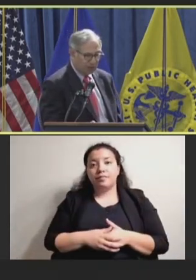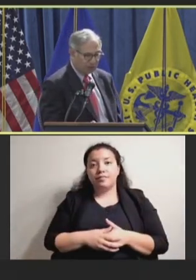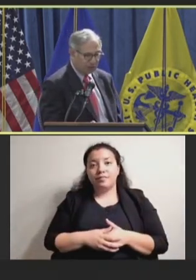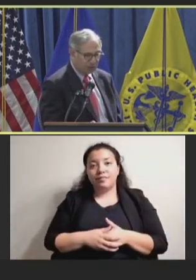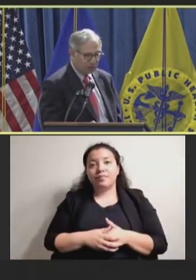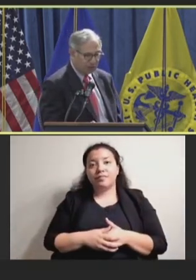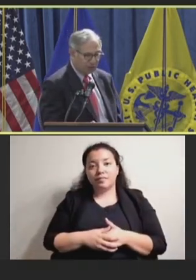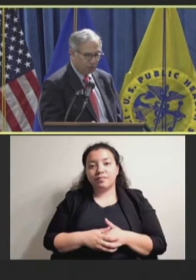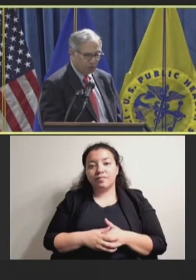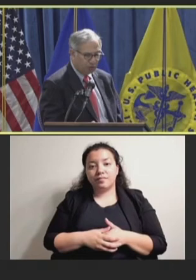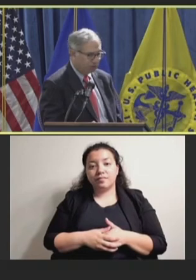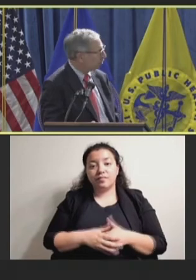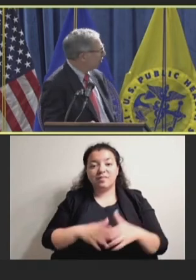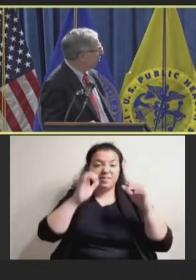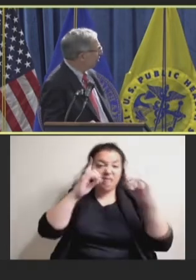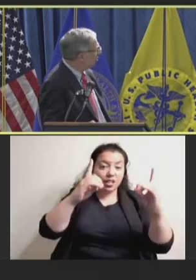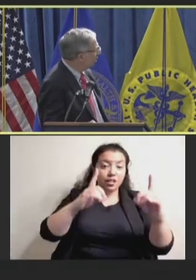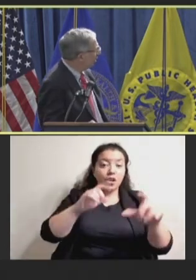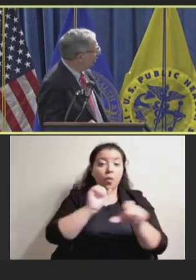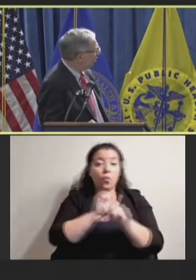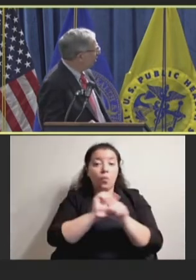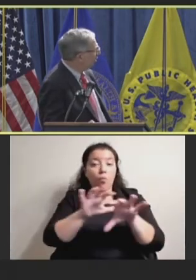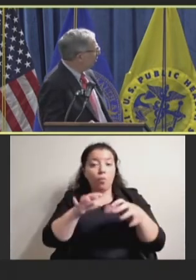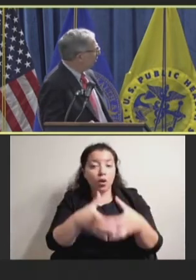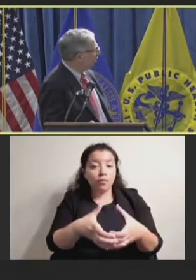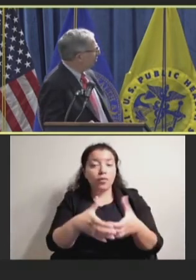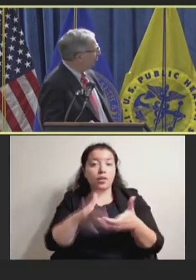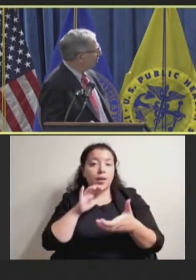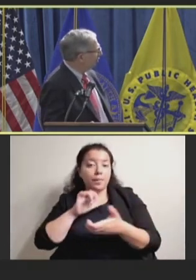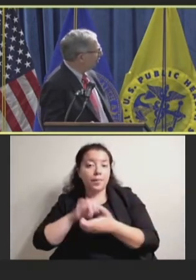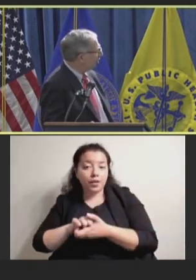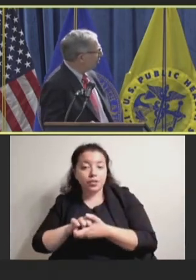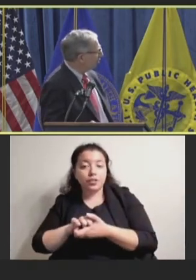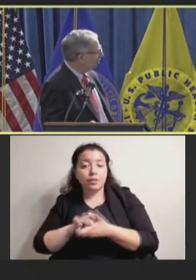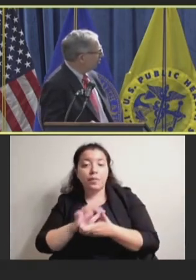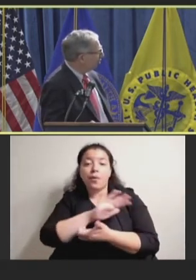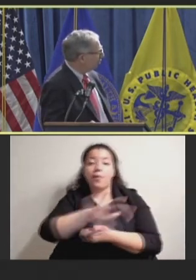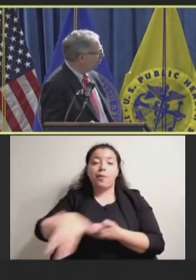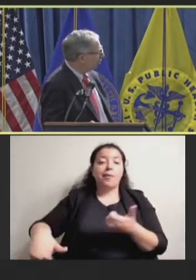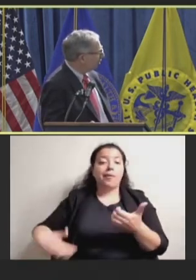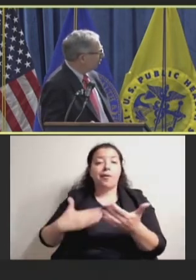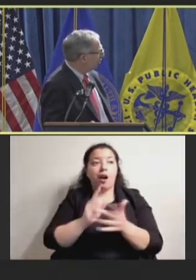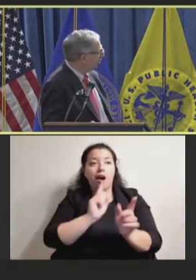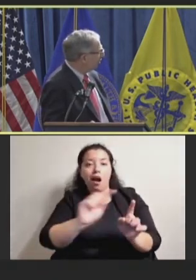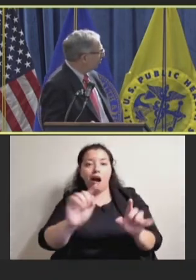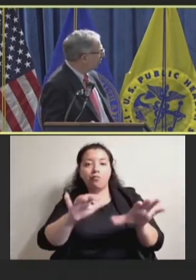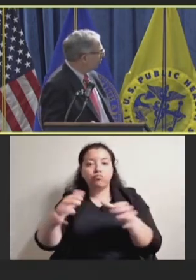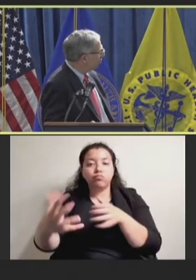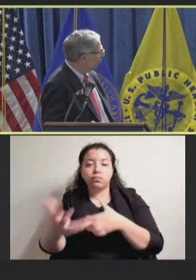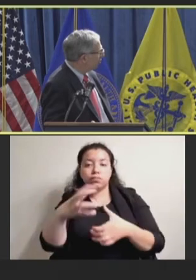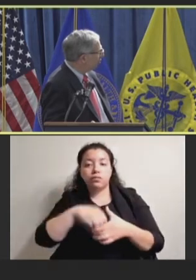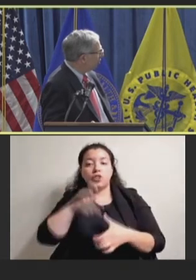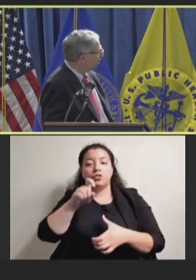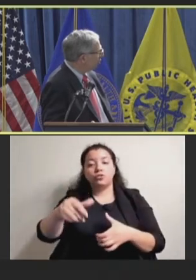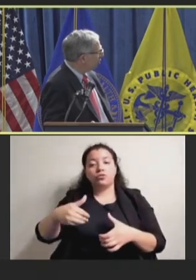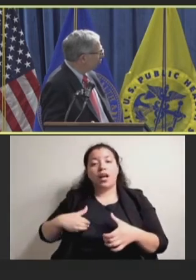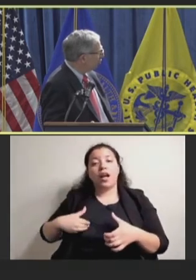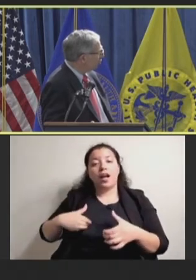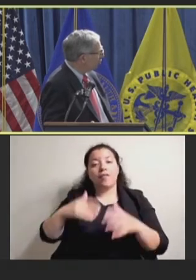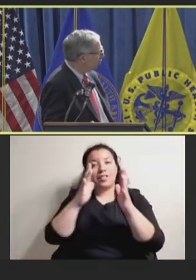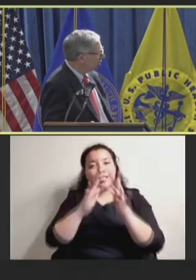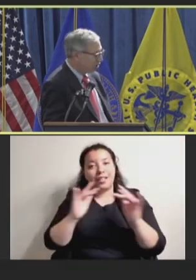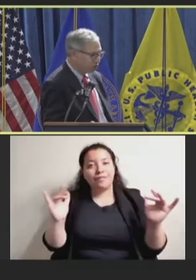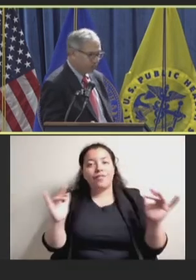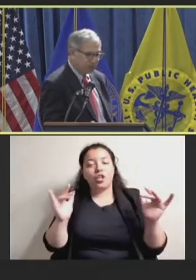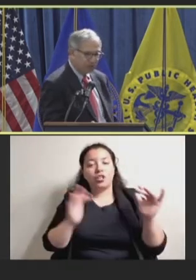As far as education of workforce and partnerships, all entities involved in the conduct of clinical trials and clinical research should ensure a diverse and inclusive